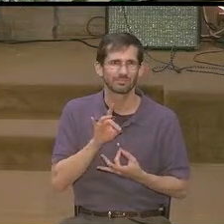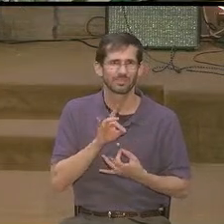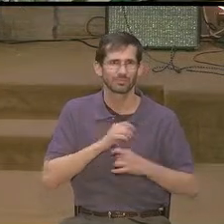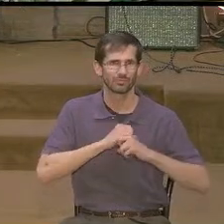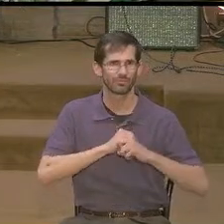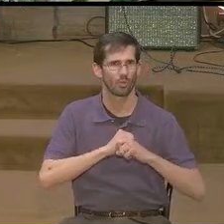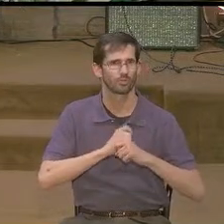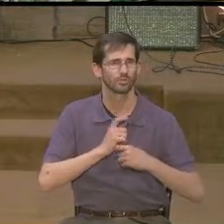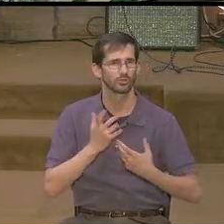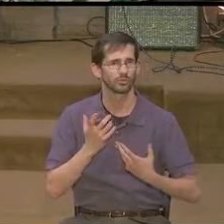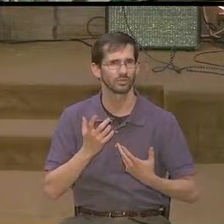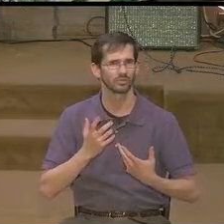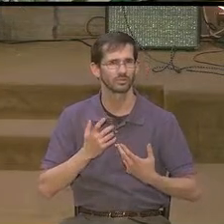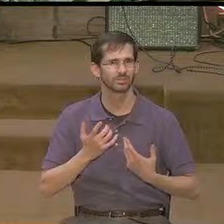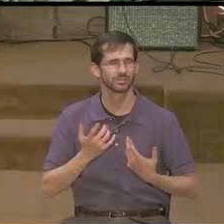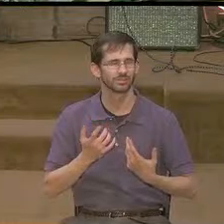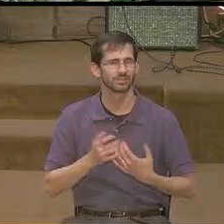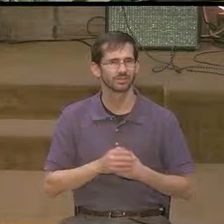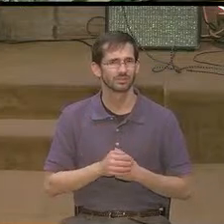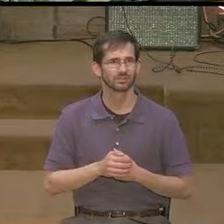A spiritual fortitude, if you will,